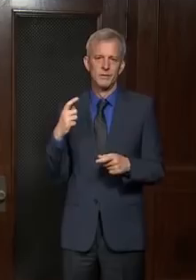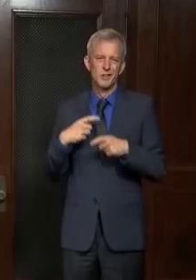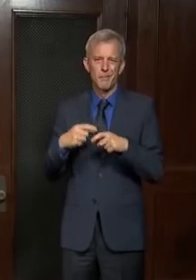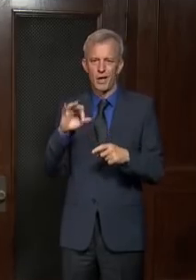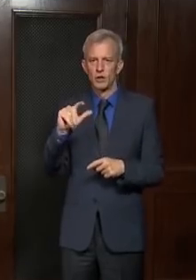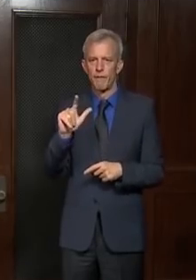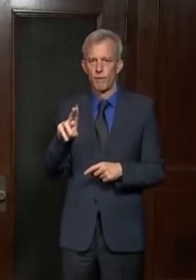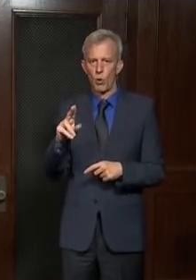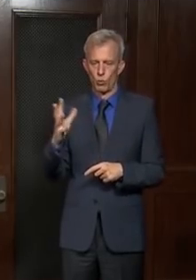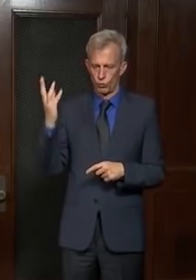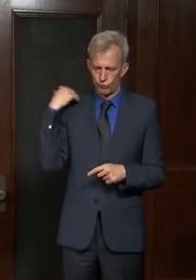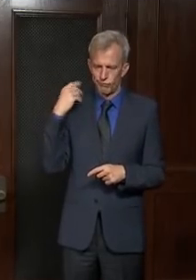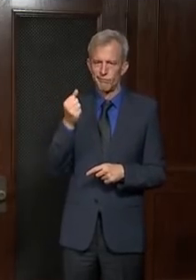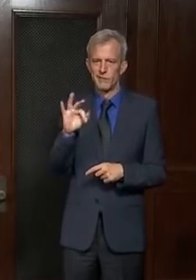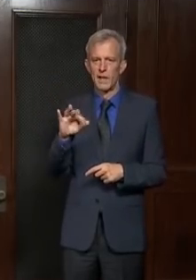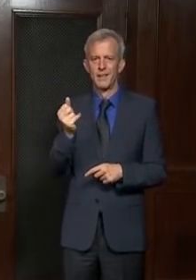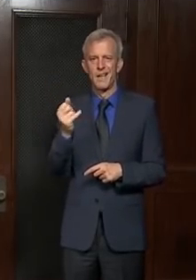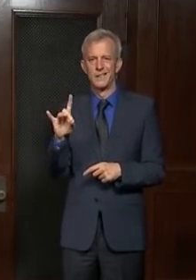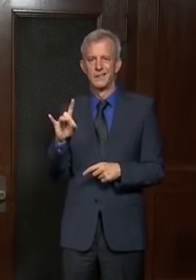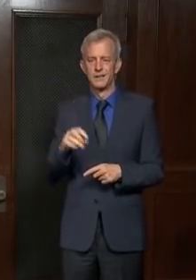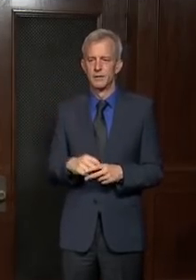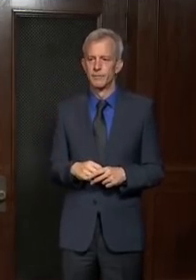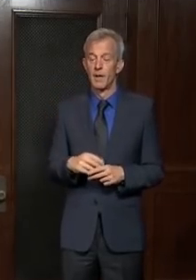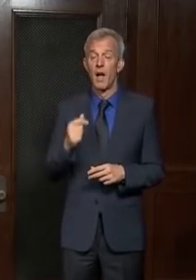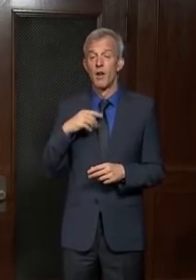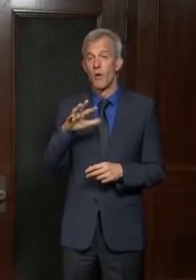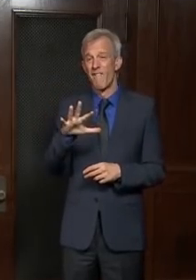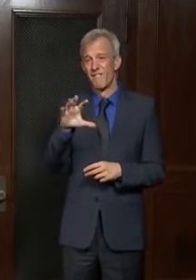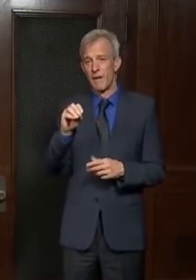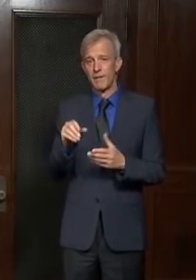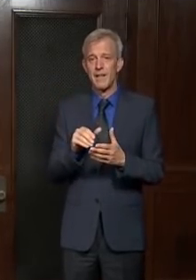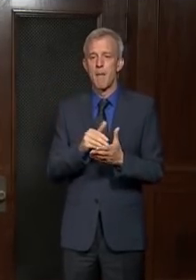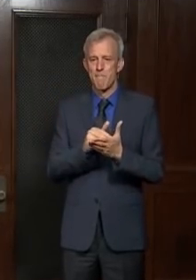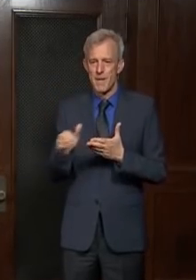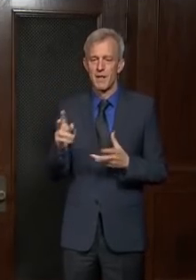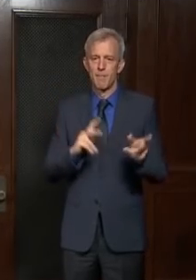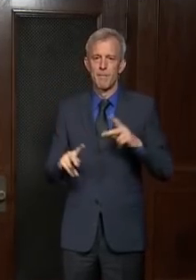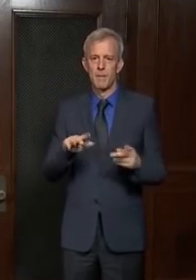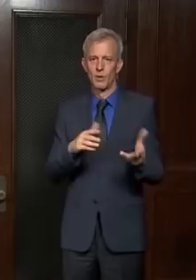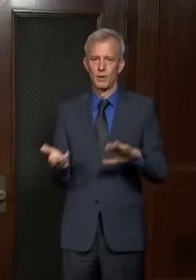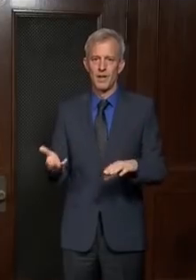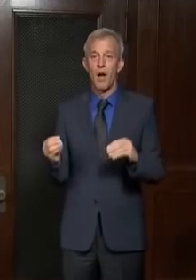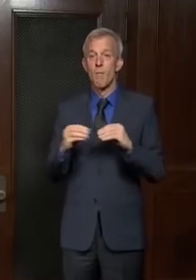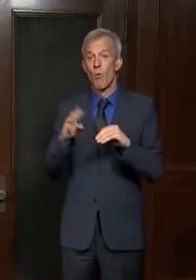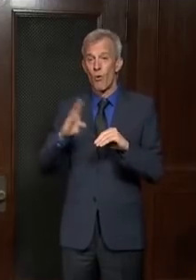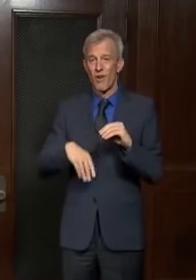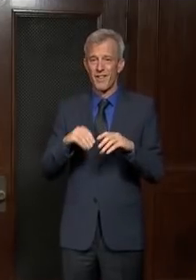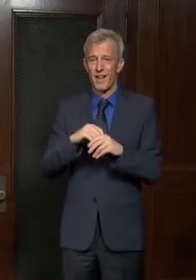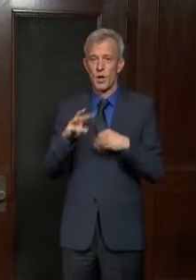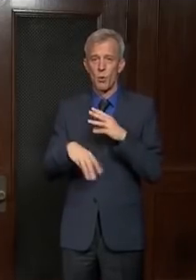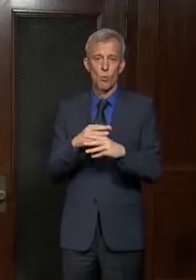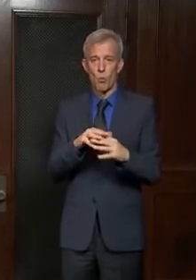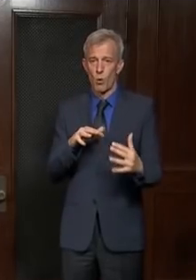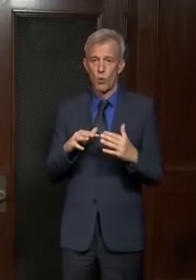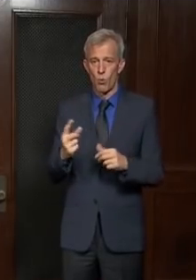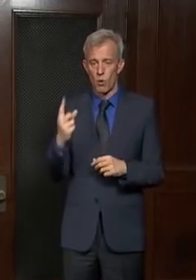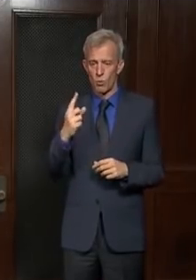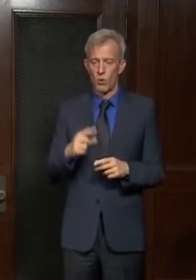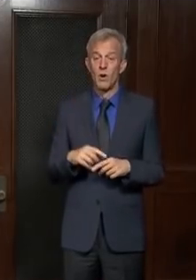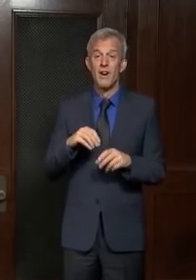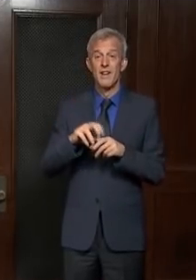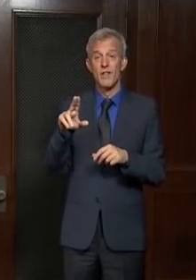about 50 million people died, more than in World War I. In the US alone, the death toll is estimated to be at